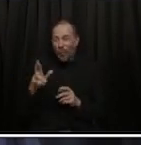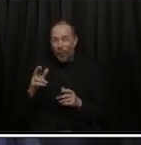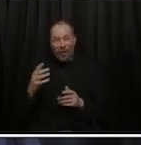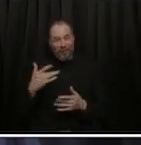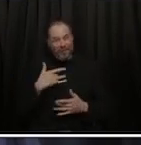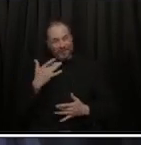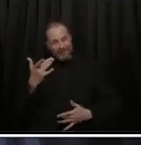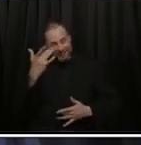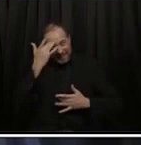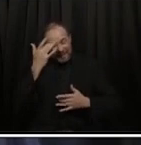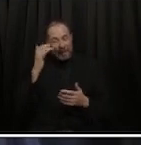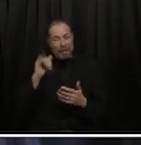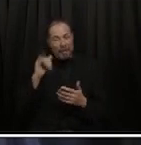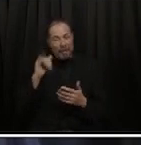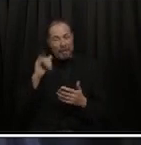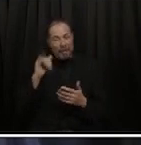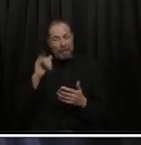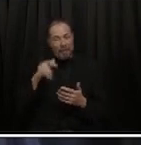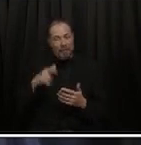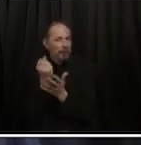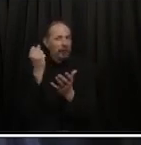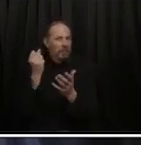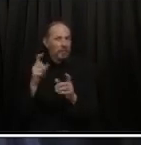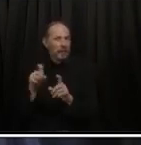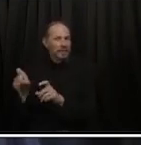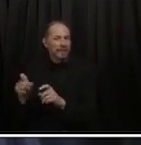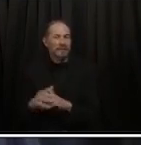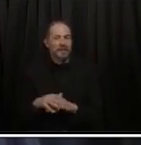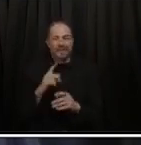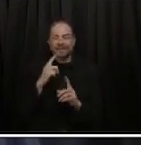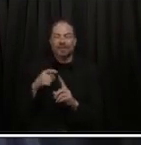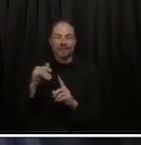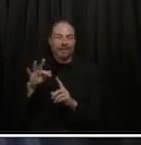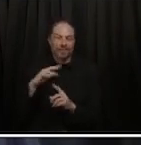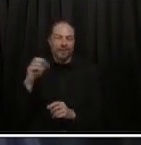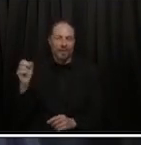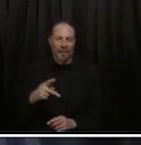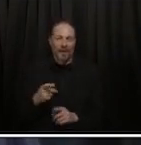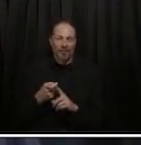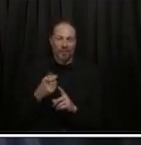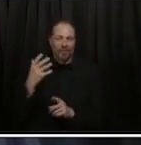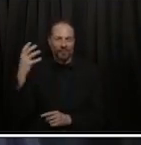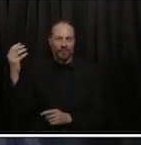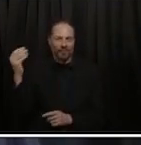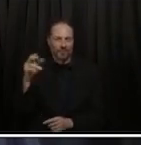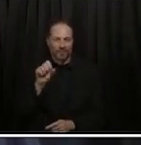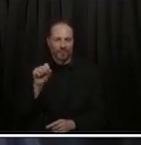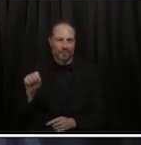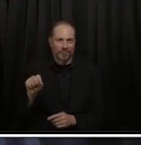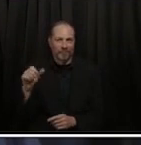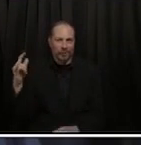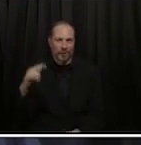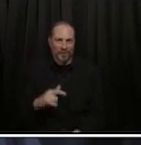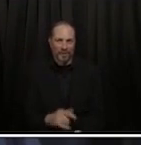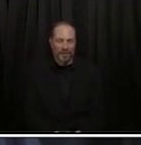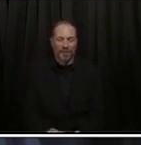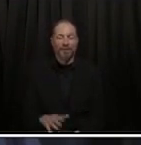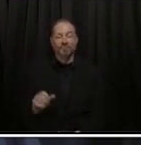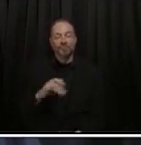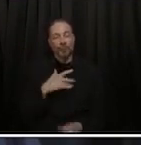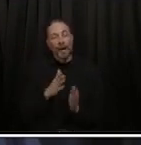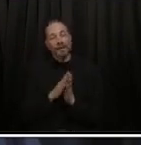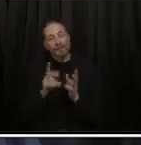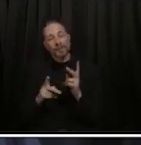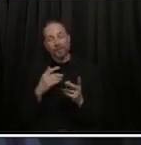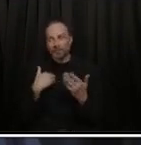are seeking testing, especially those have returned from international travel. So again, asking the public to, be tested, make